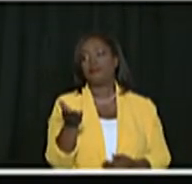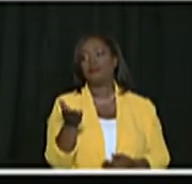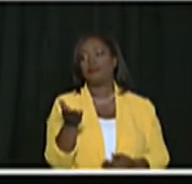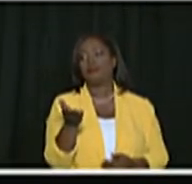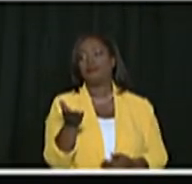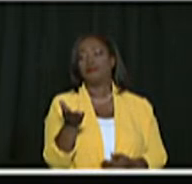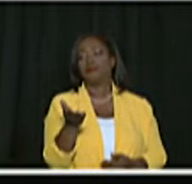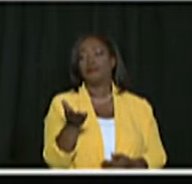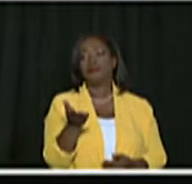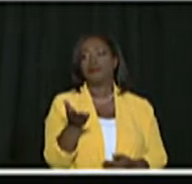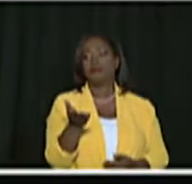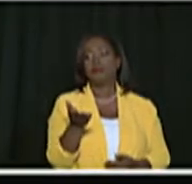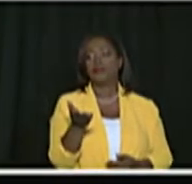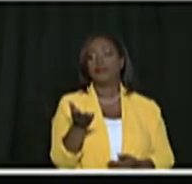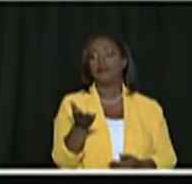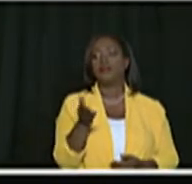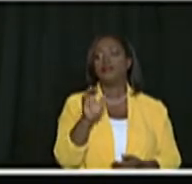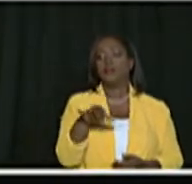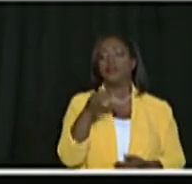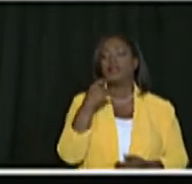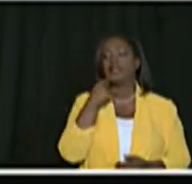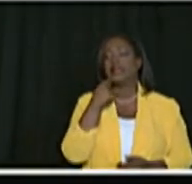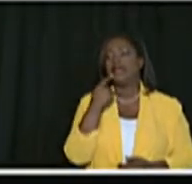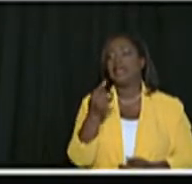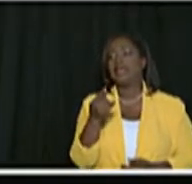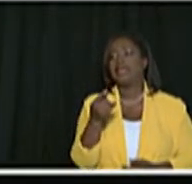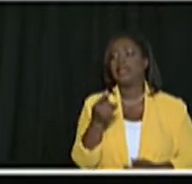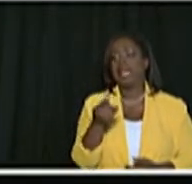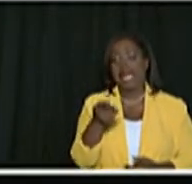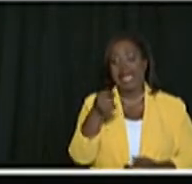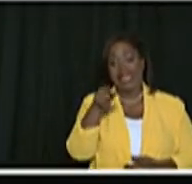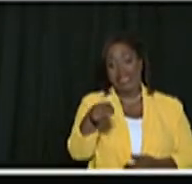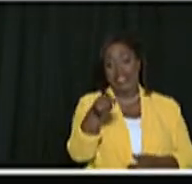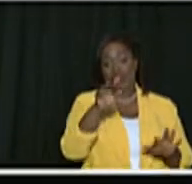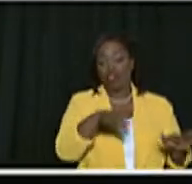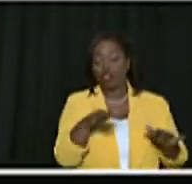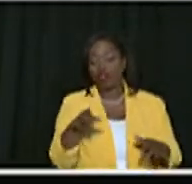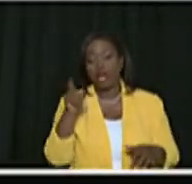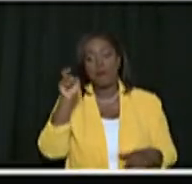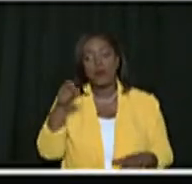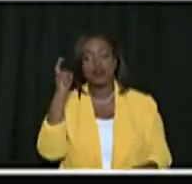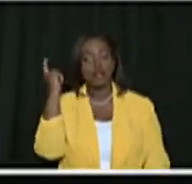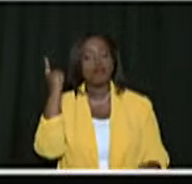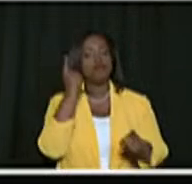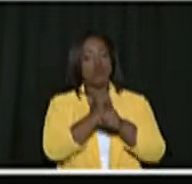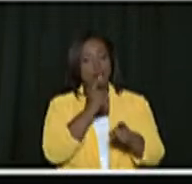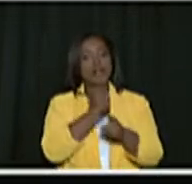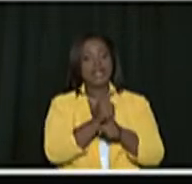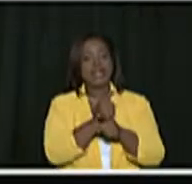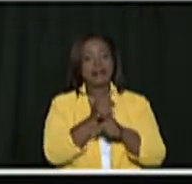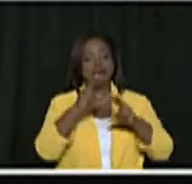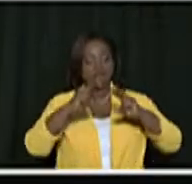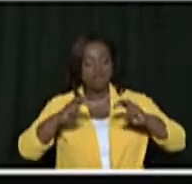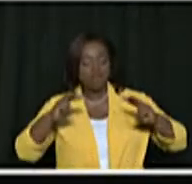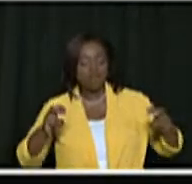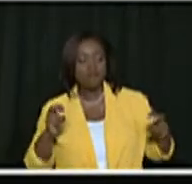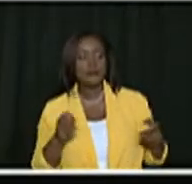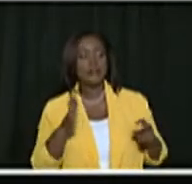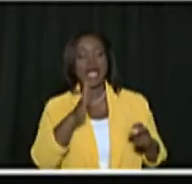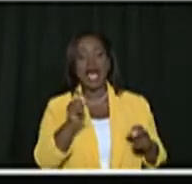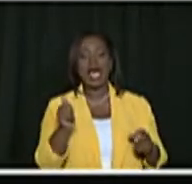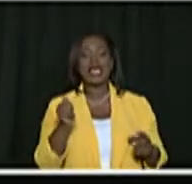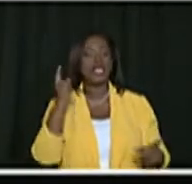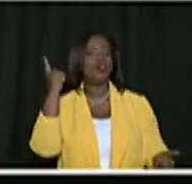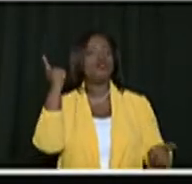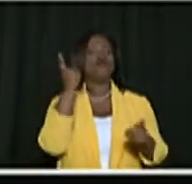that direction, to say these children need to be properly assessed, screen assessed, and the appropriate intervention provided for